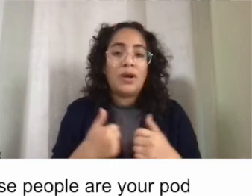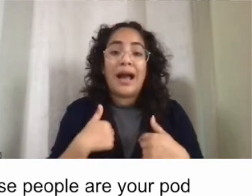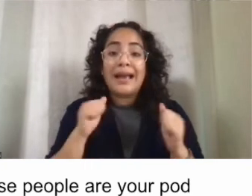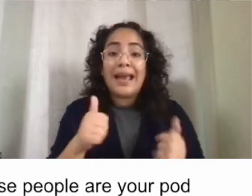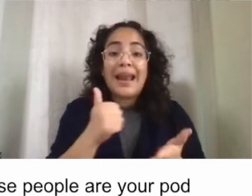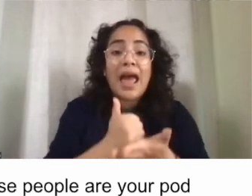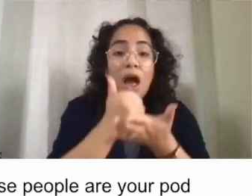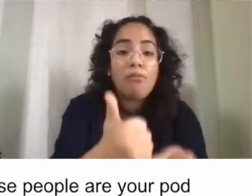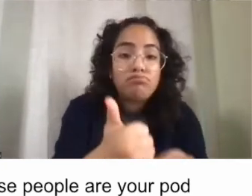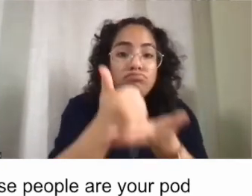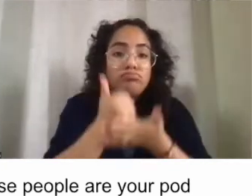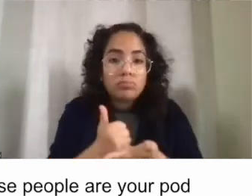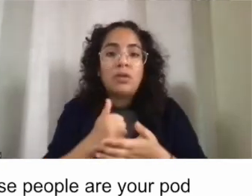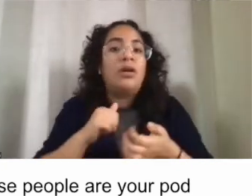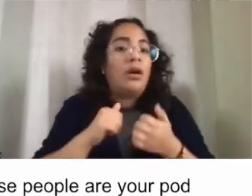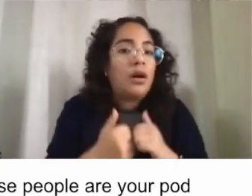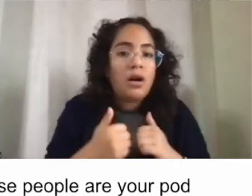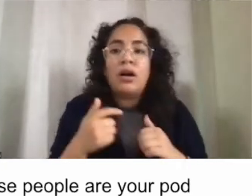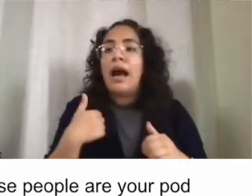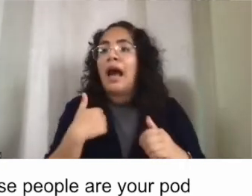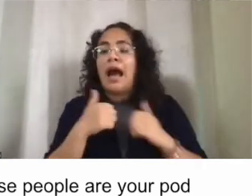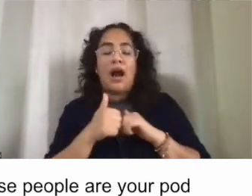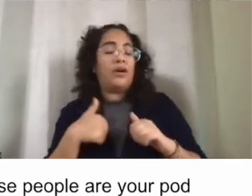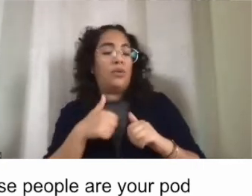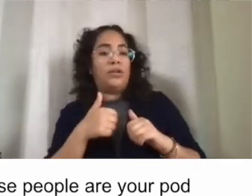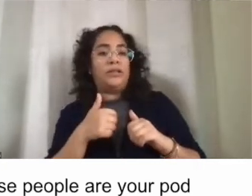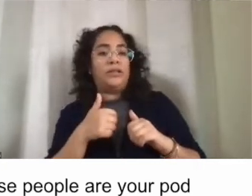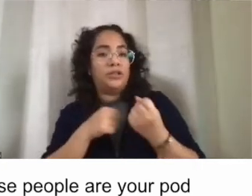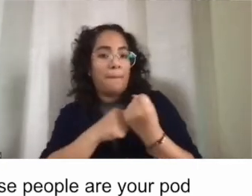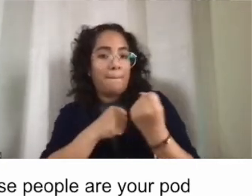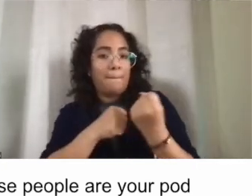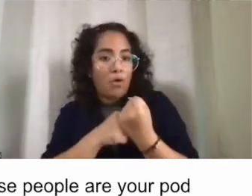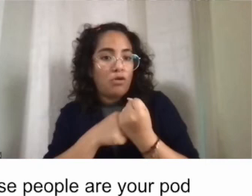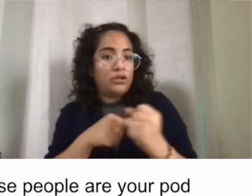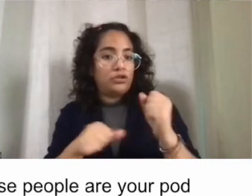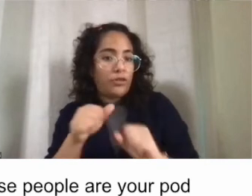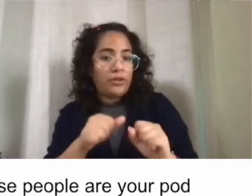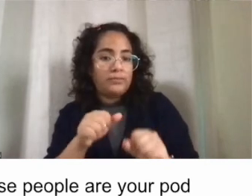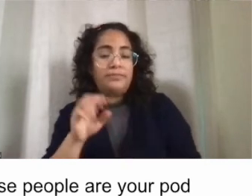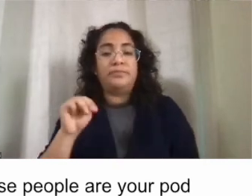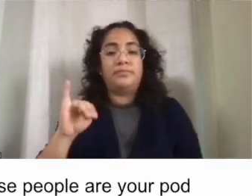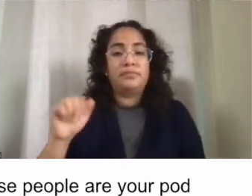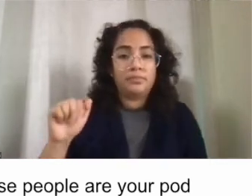you help me? How can we be of support to each other? Mia Mingus